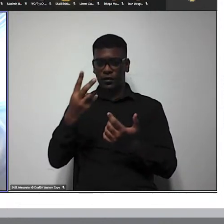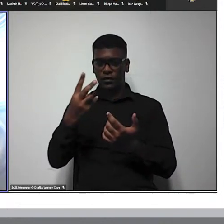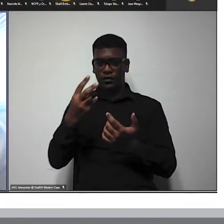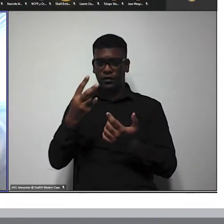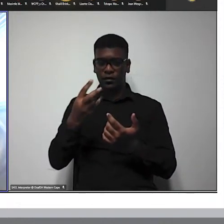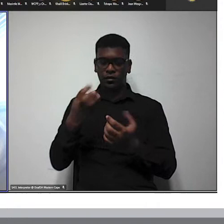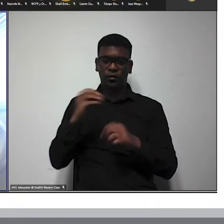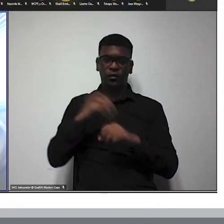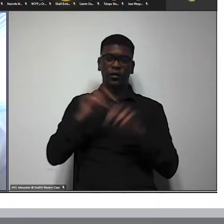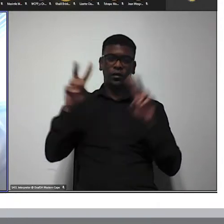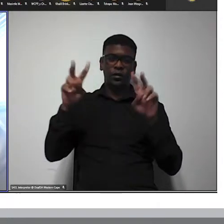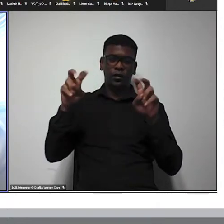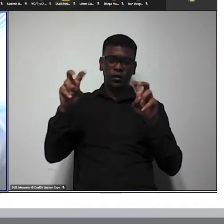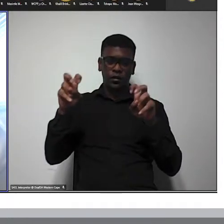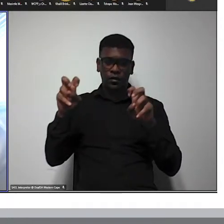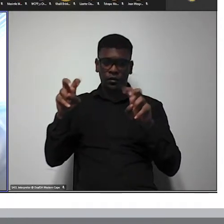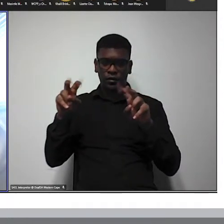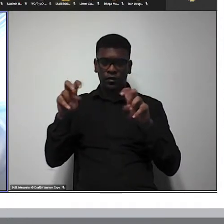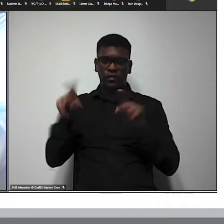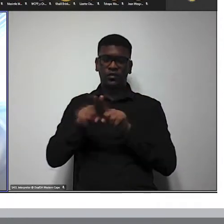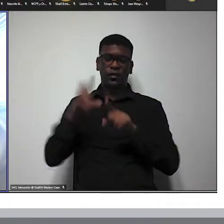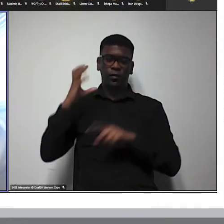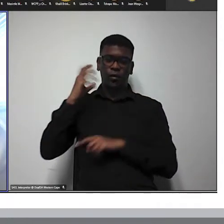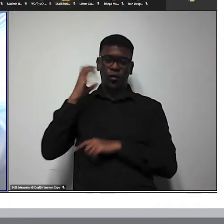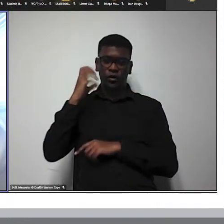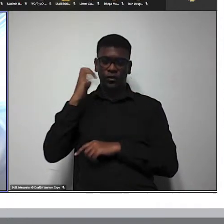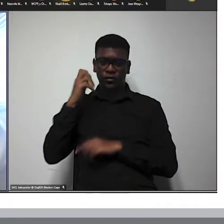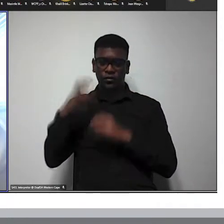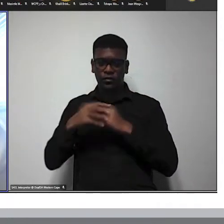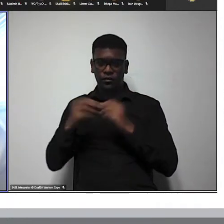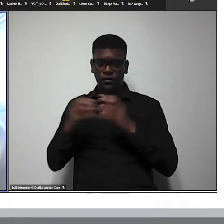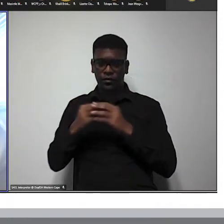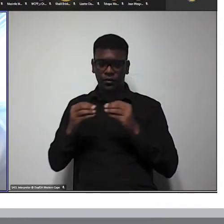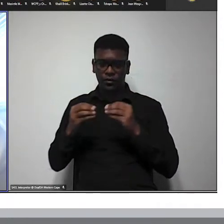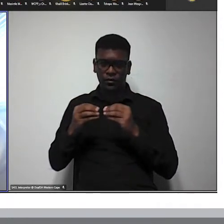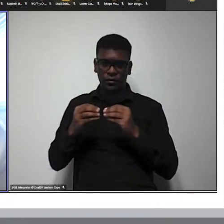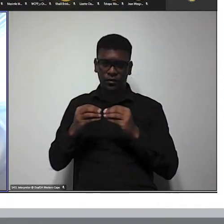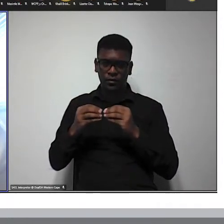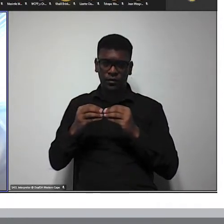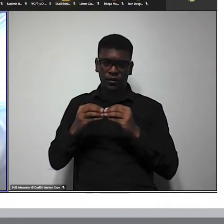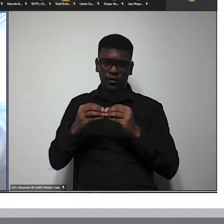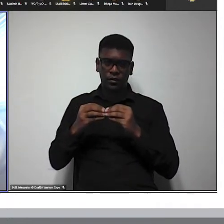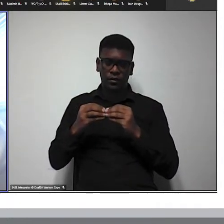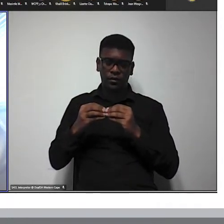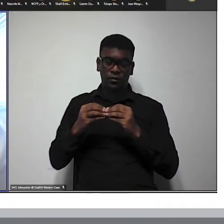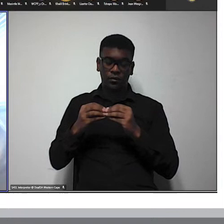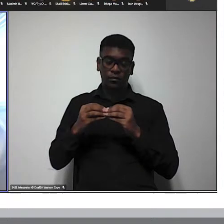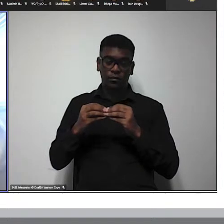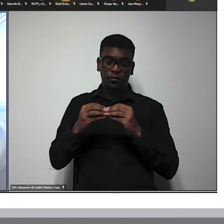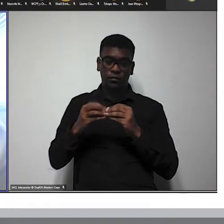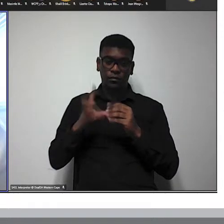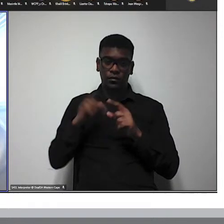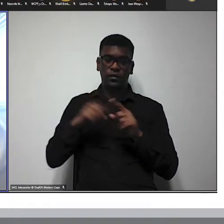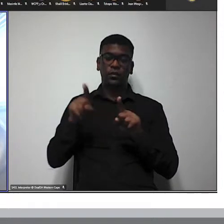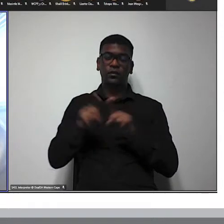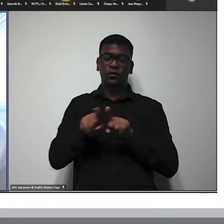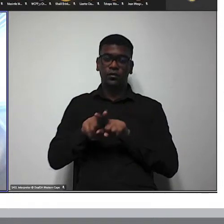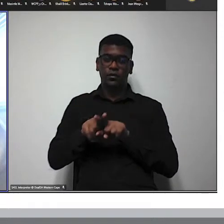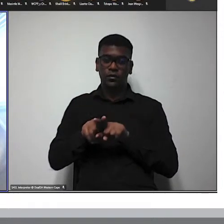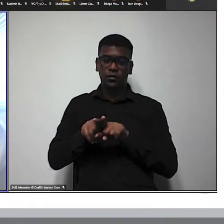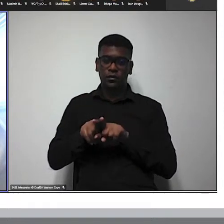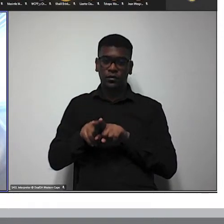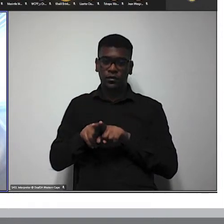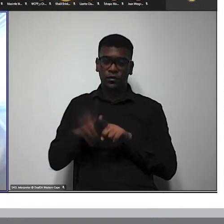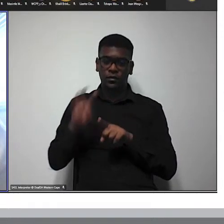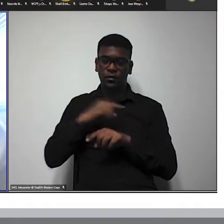actually of citrus and actually, fruit in particular. And of course,